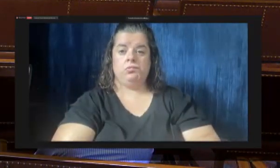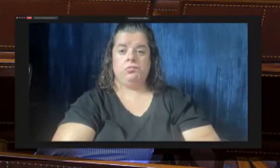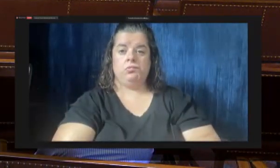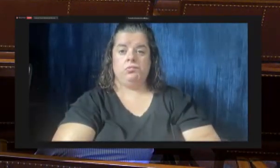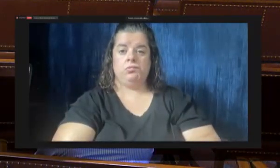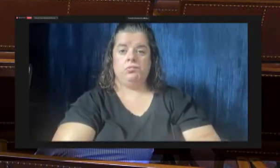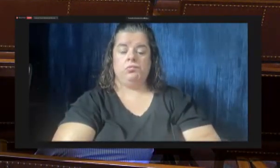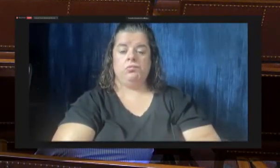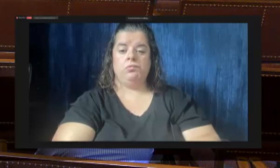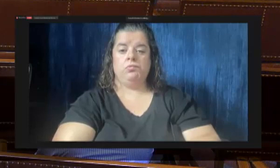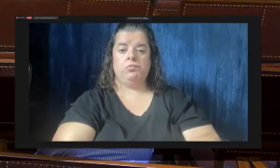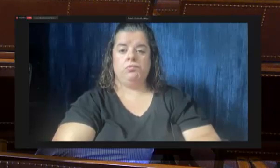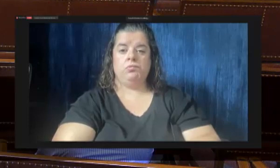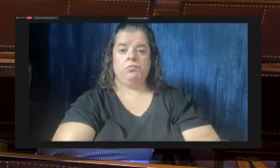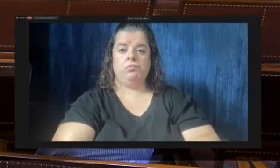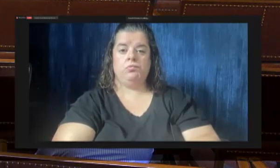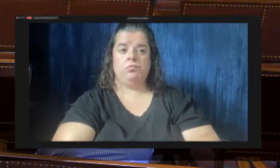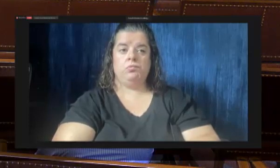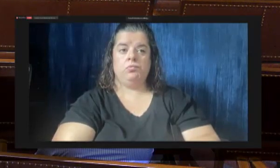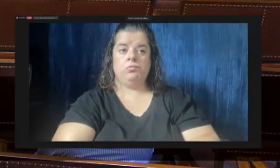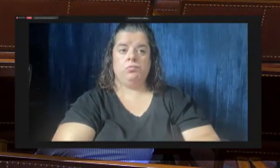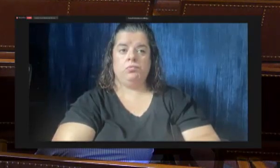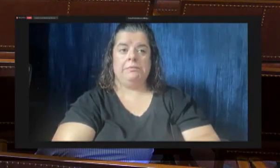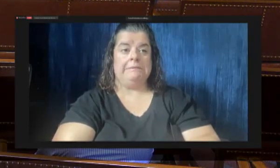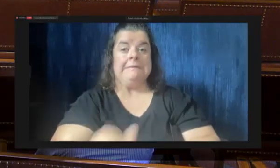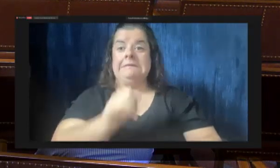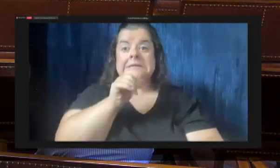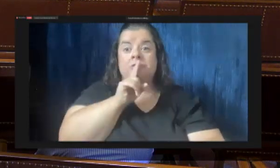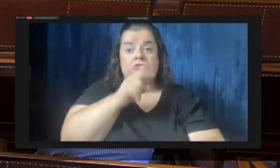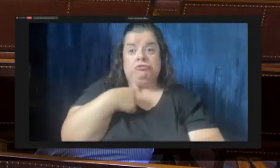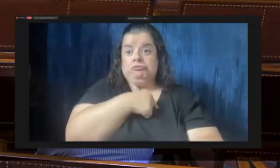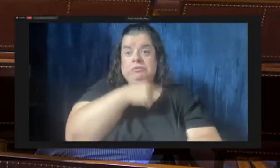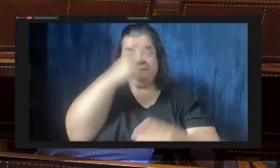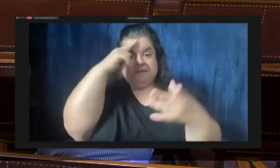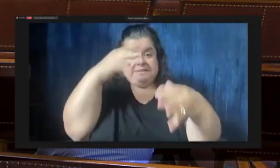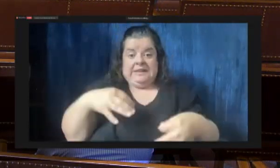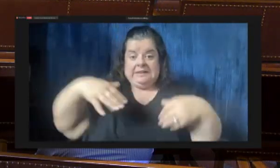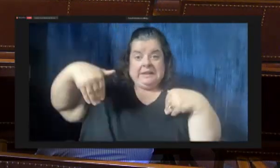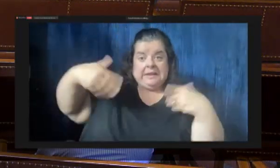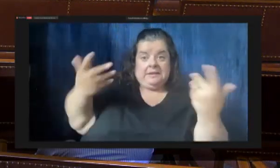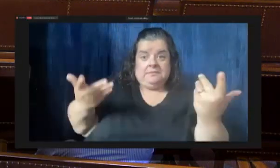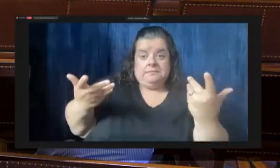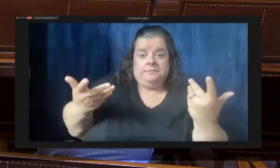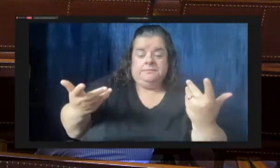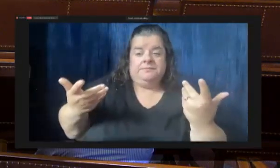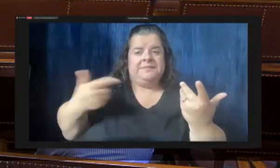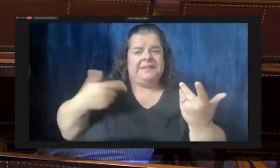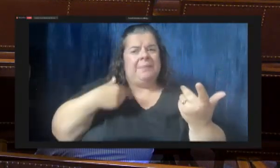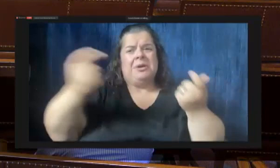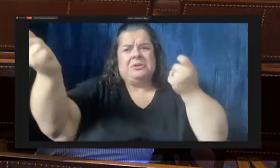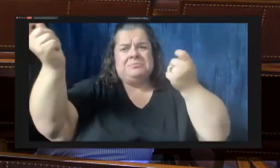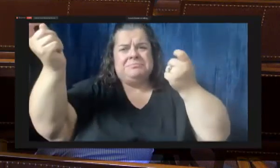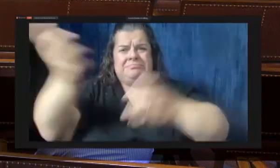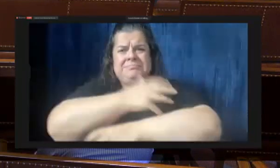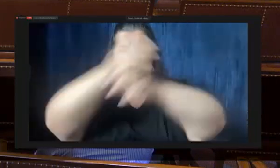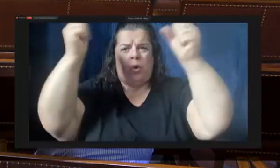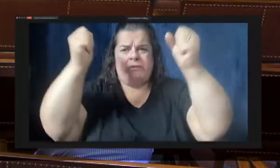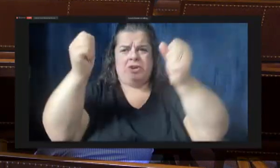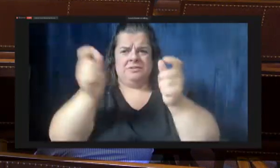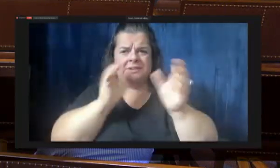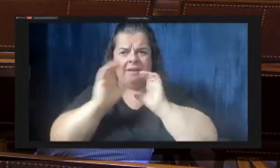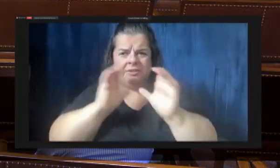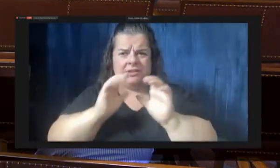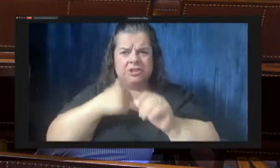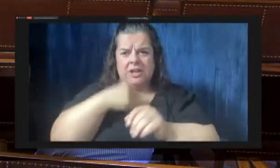We will absolutely know. Yeah. I'm not sure we've chosen it yet. Yeah. Again, I'm dominating the conversation. I don't wish to because I know everybody